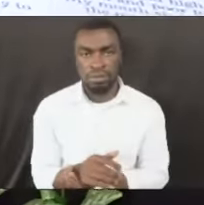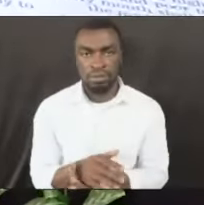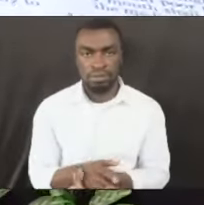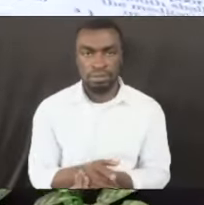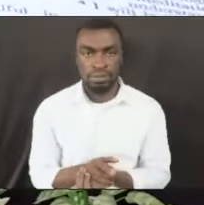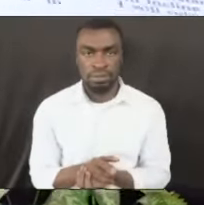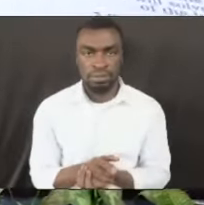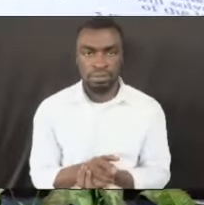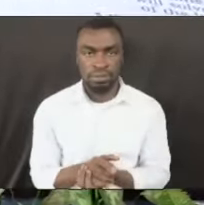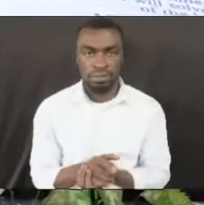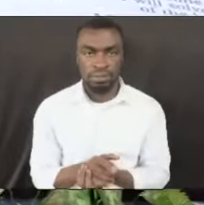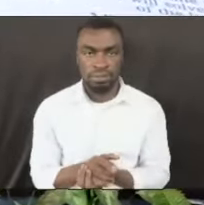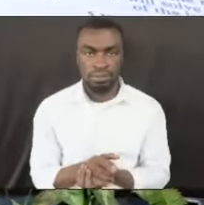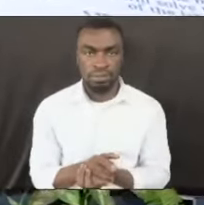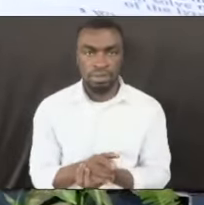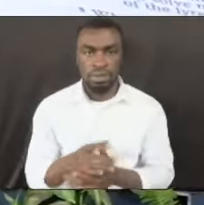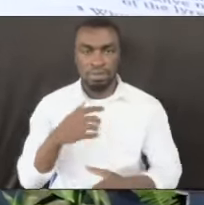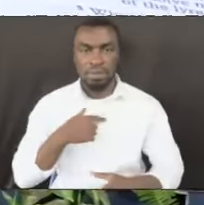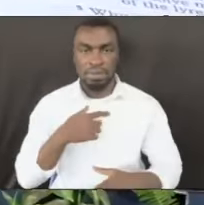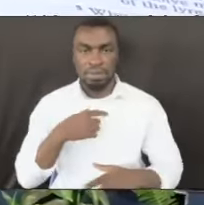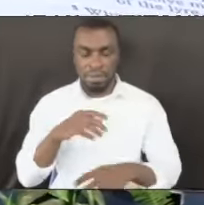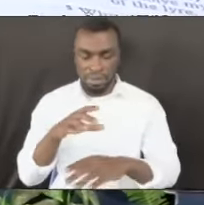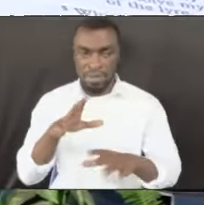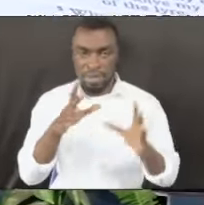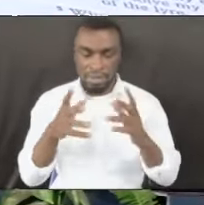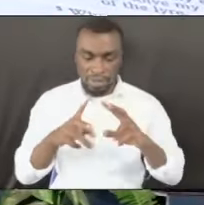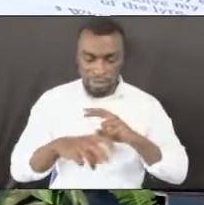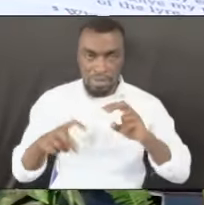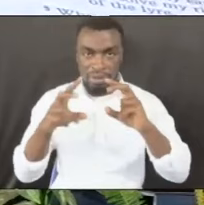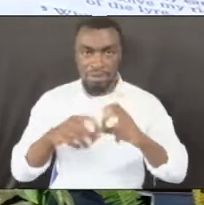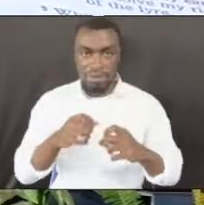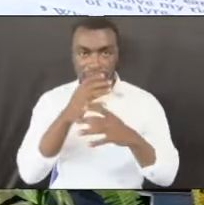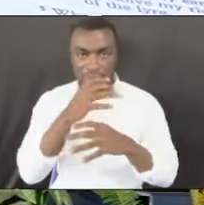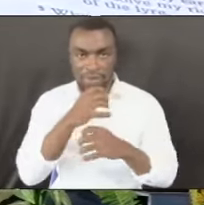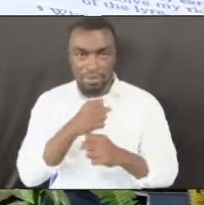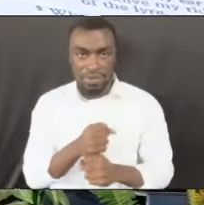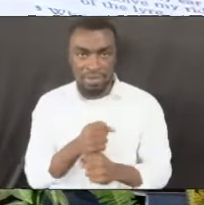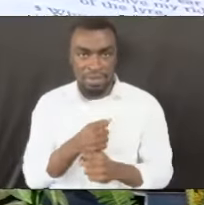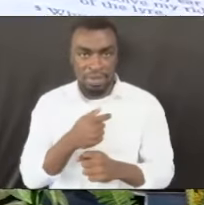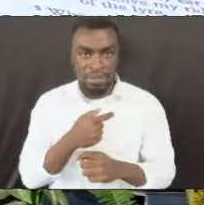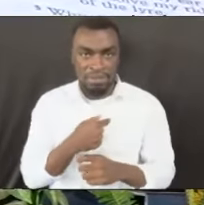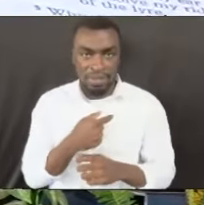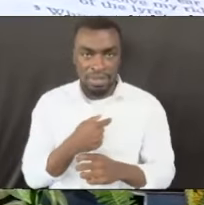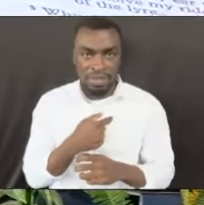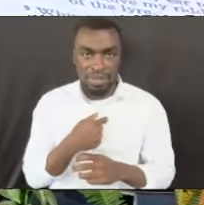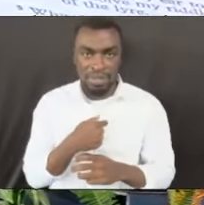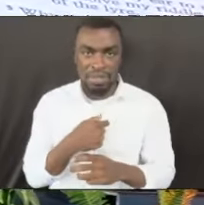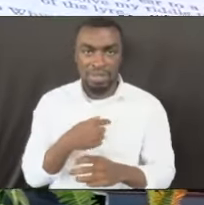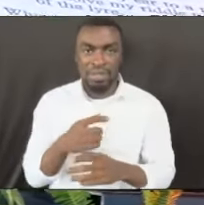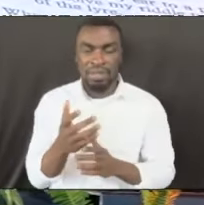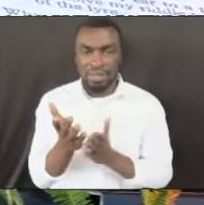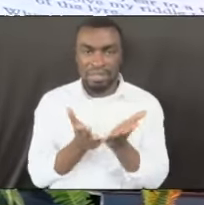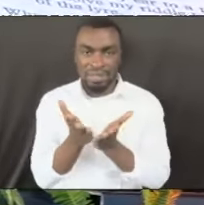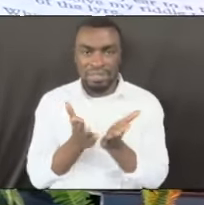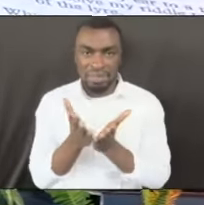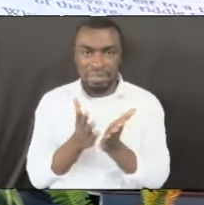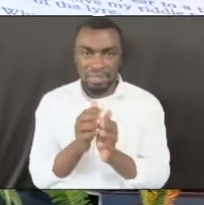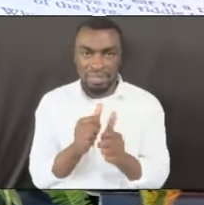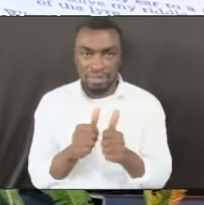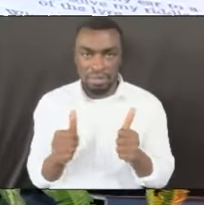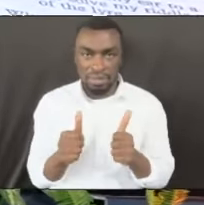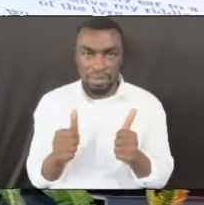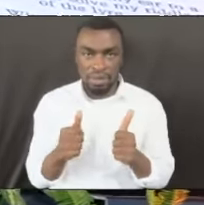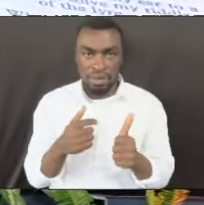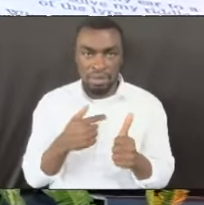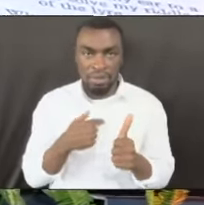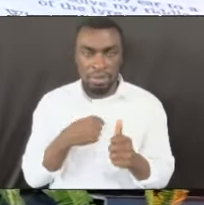kind of I was gathering courage because I think I'm already overwhelmed by the service, and you must really pray